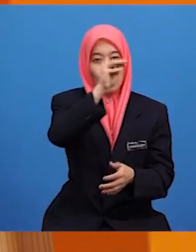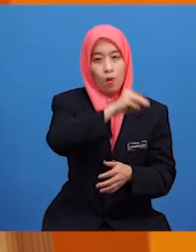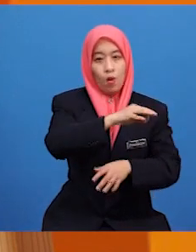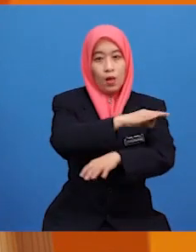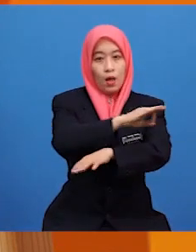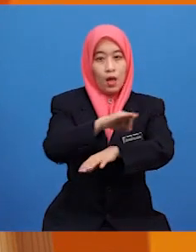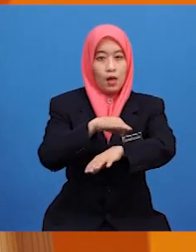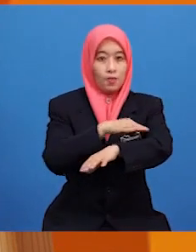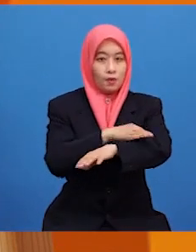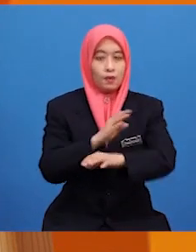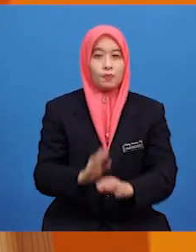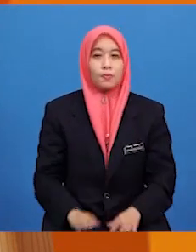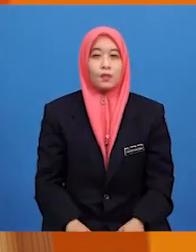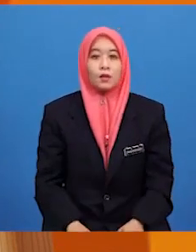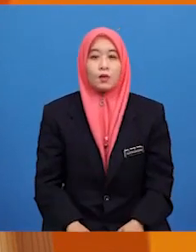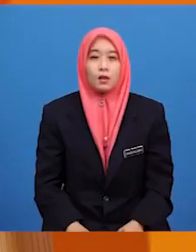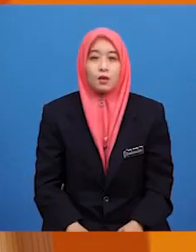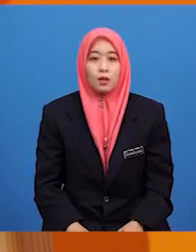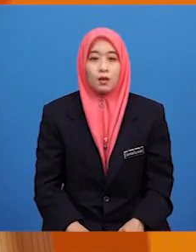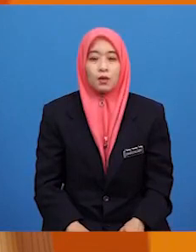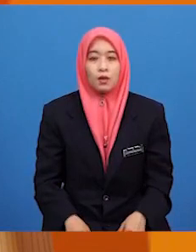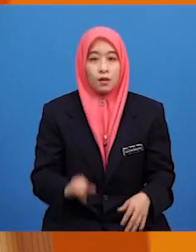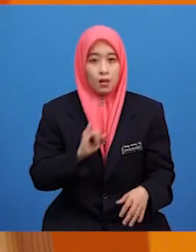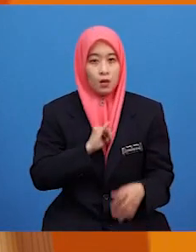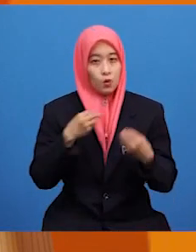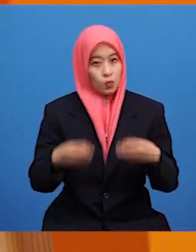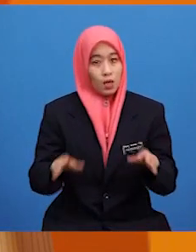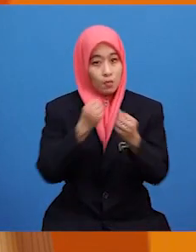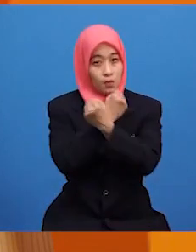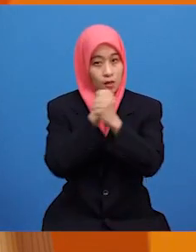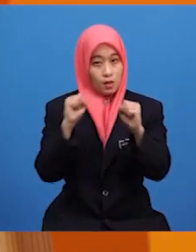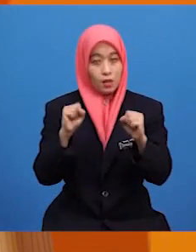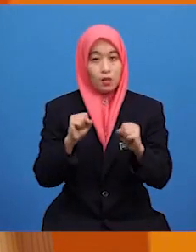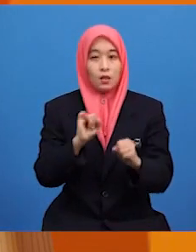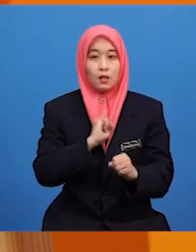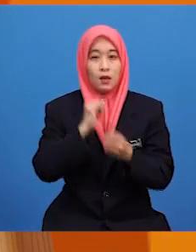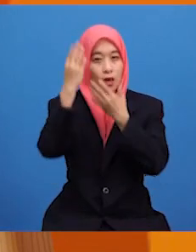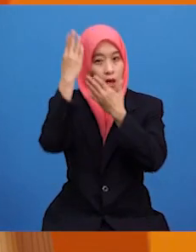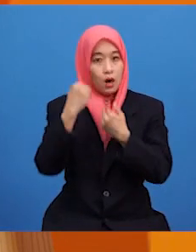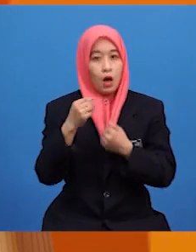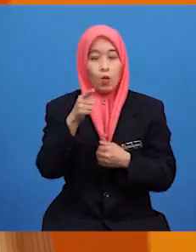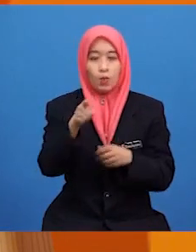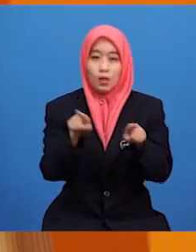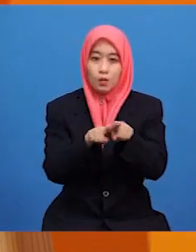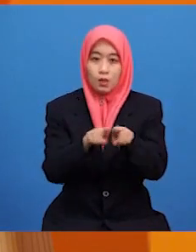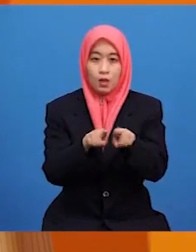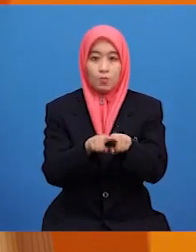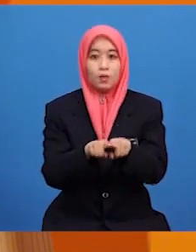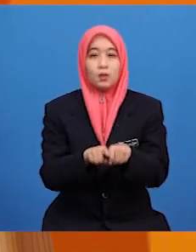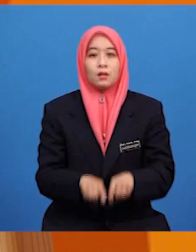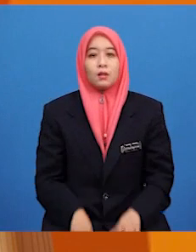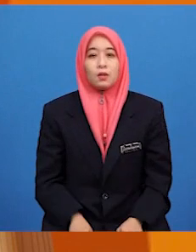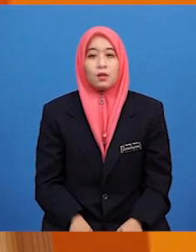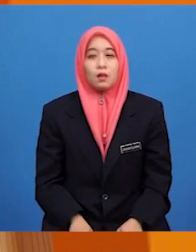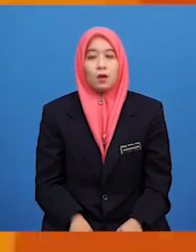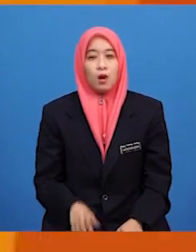written for my pets. Well, I am ready, and I hope you are too, friends. Well, Yolo, are you